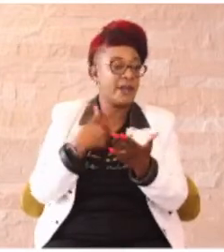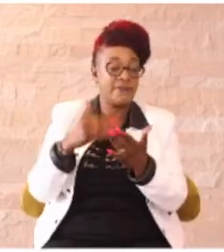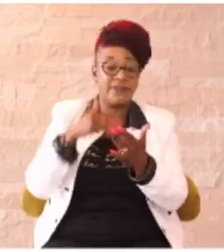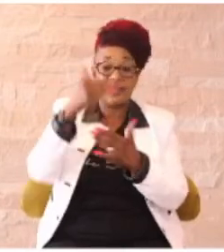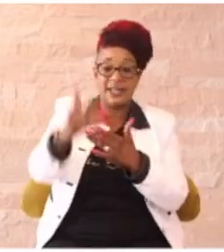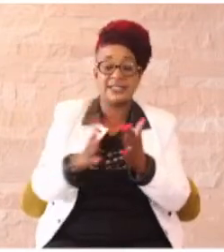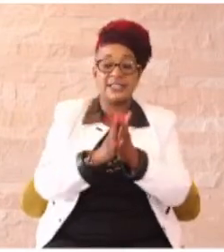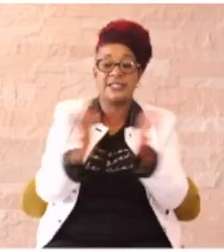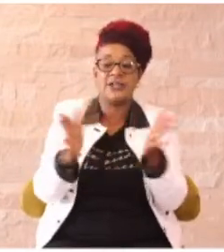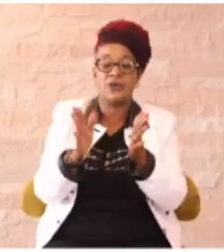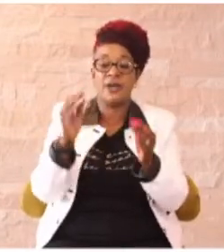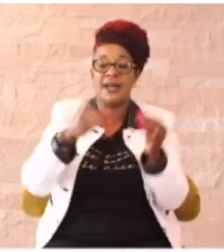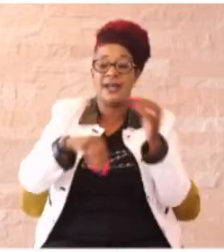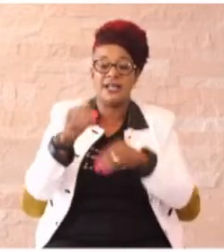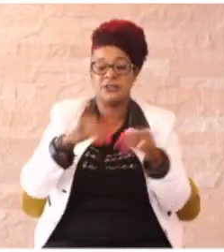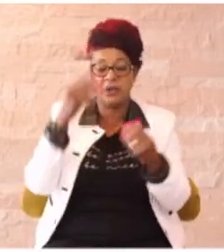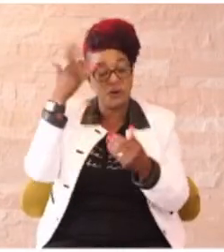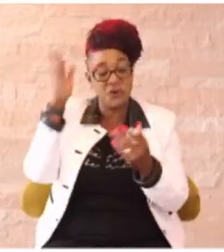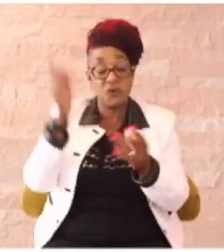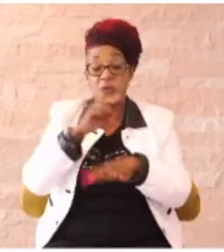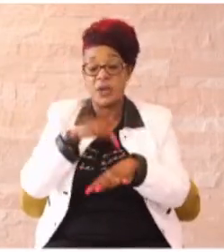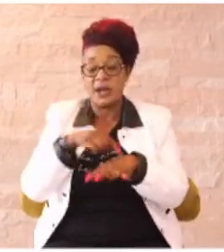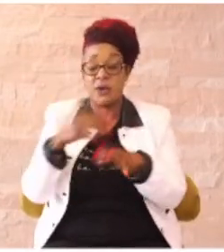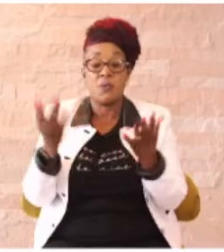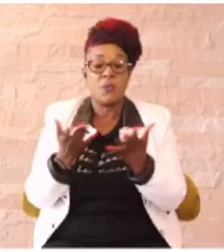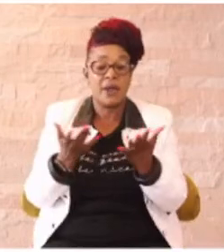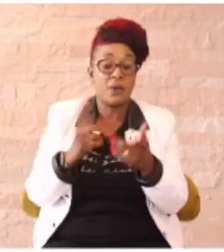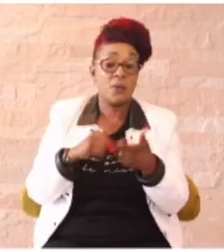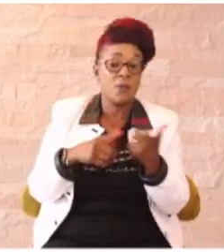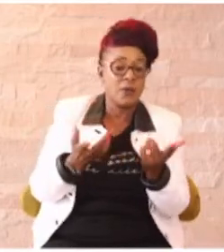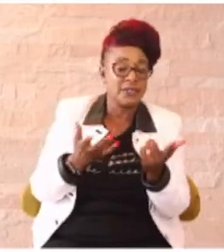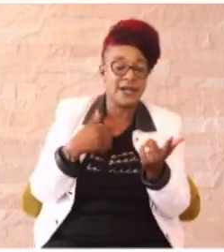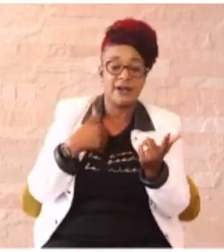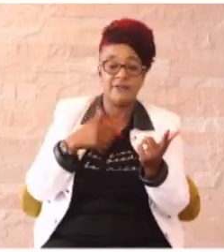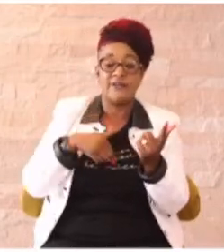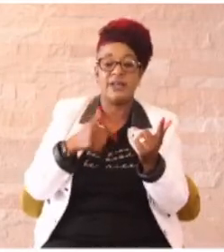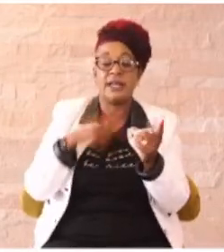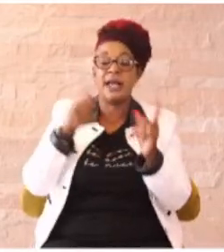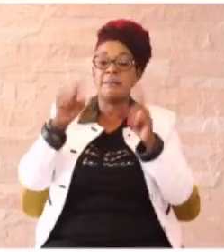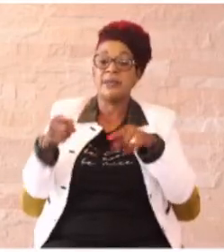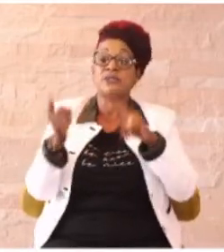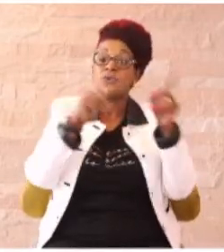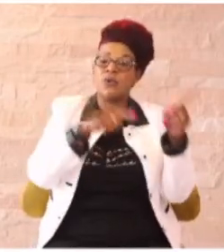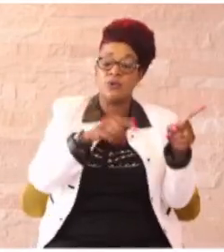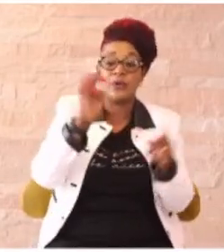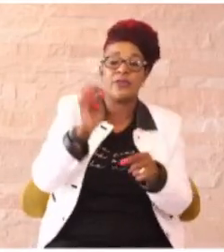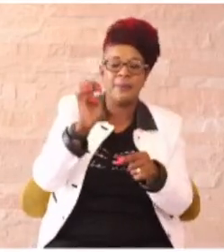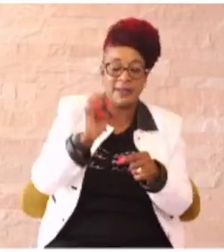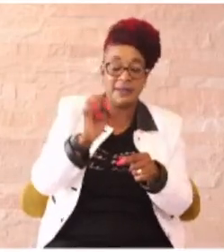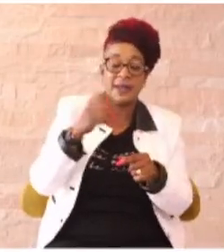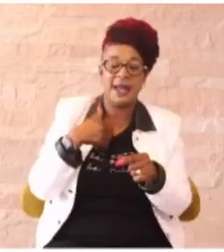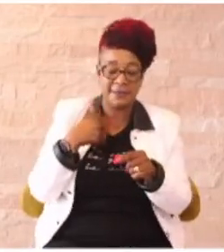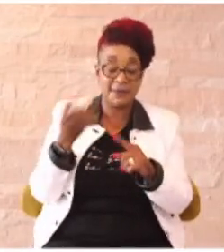election, I don't know when, where, what, but I have a feeling I must go to Ethiopia. Addis, I am